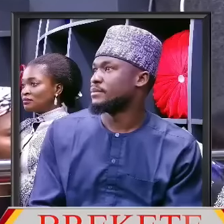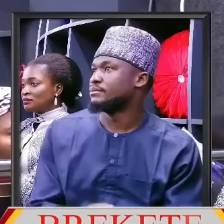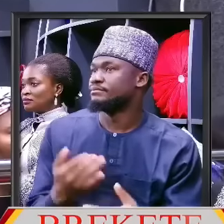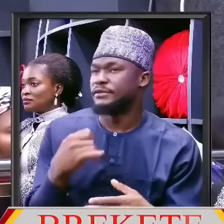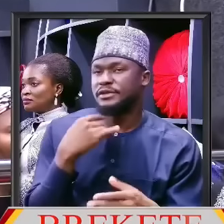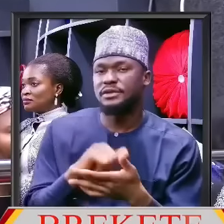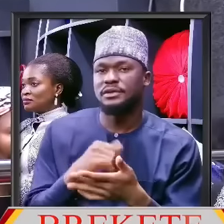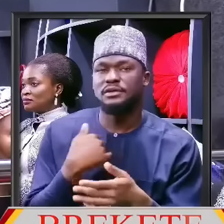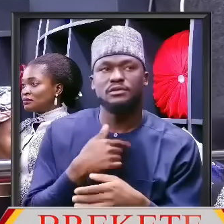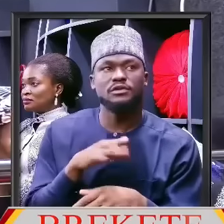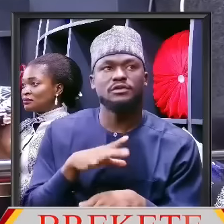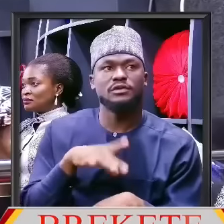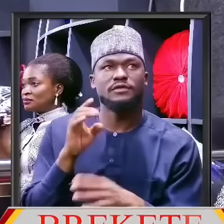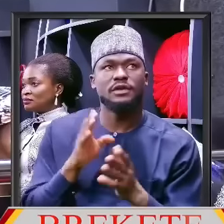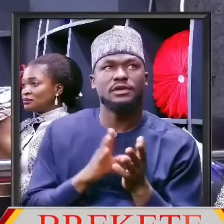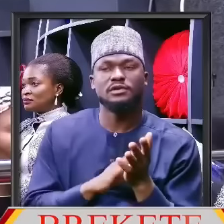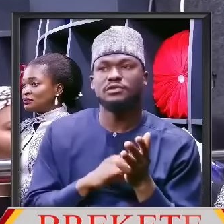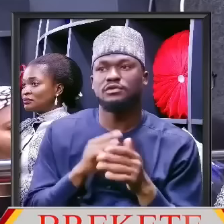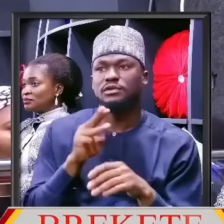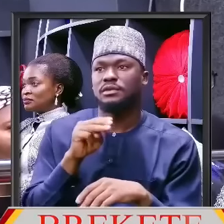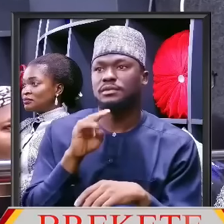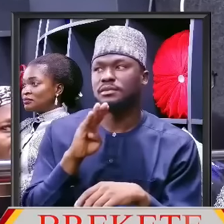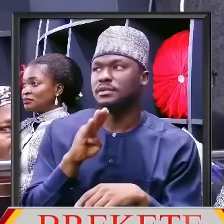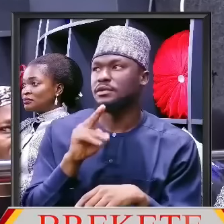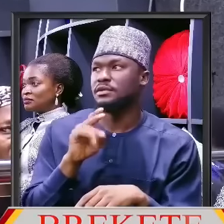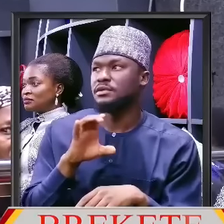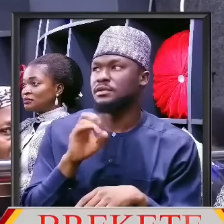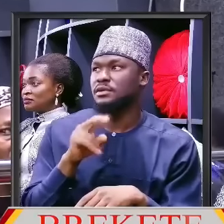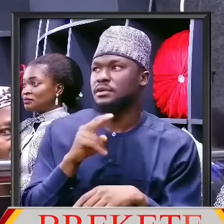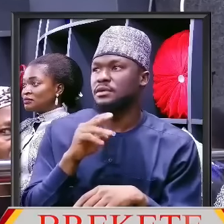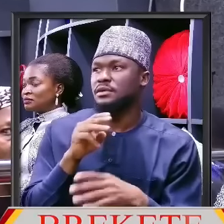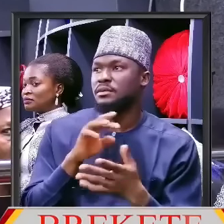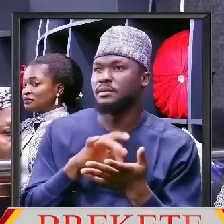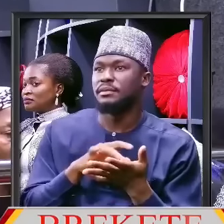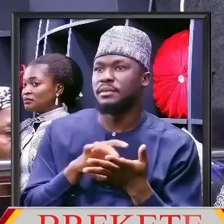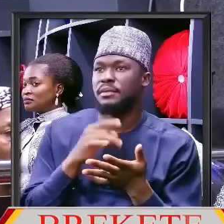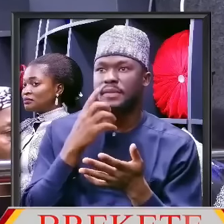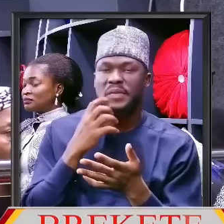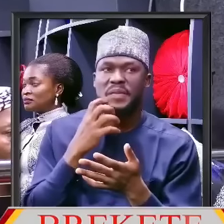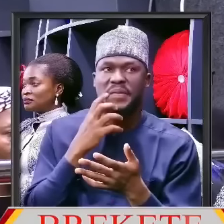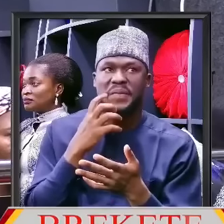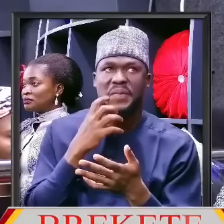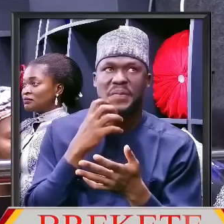the one that we take our children. MBCN is what? Medical and Dental Council.